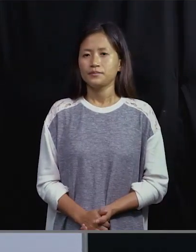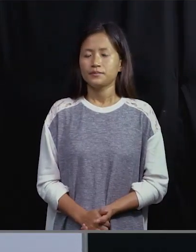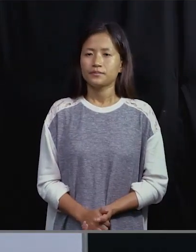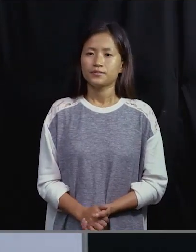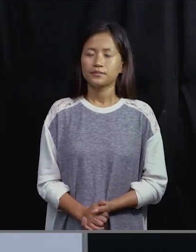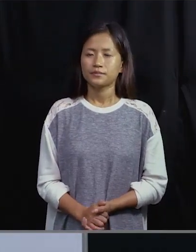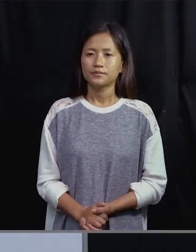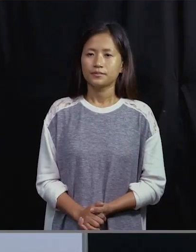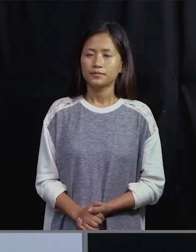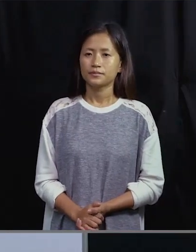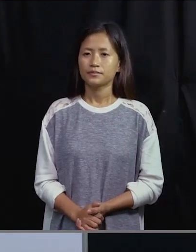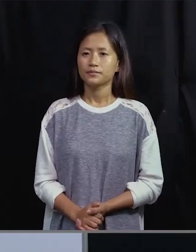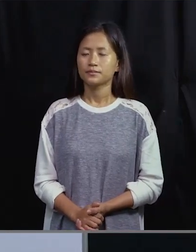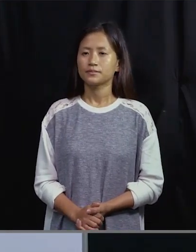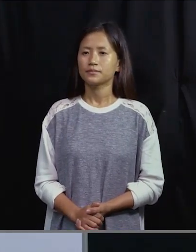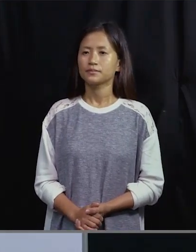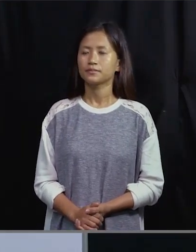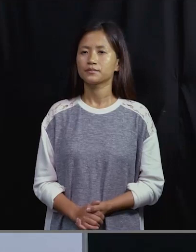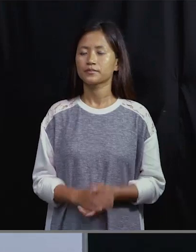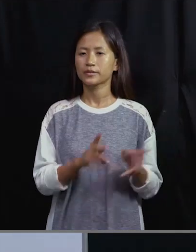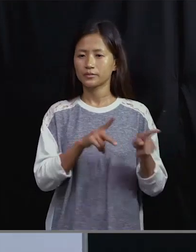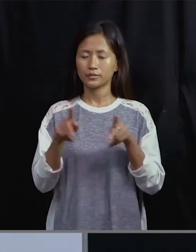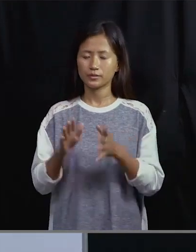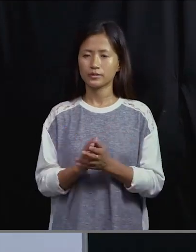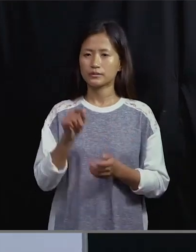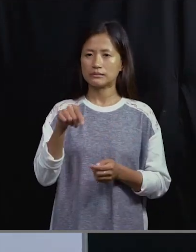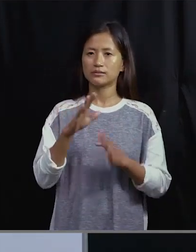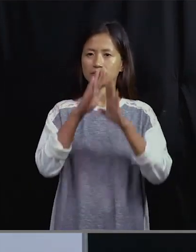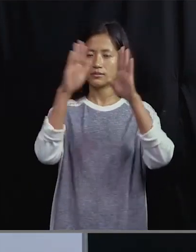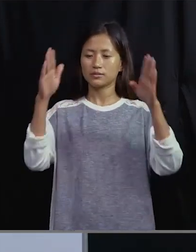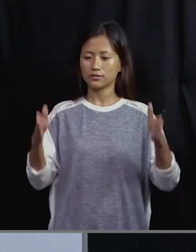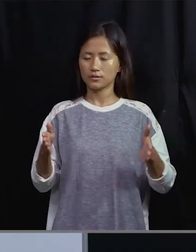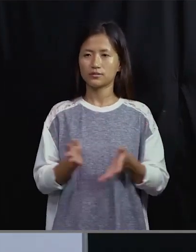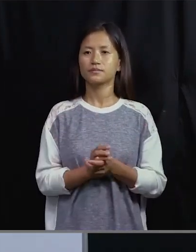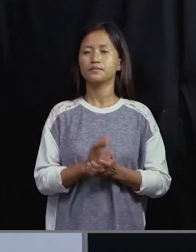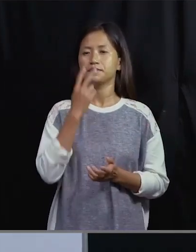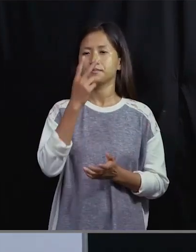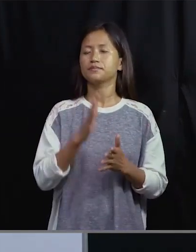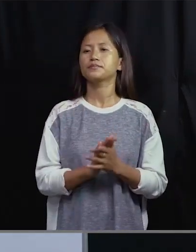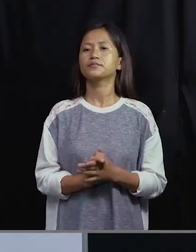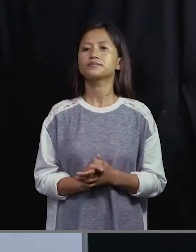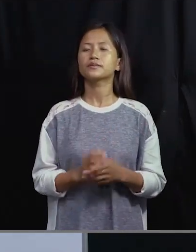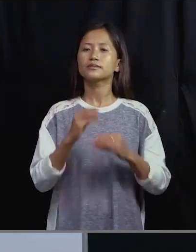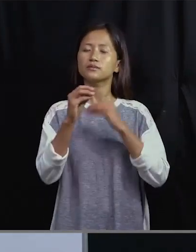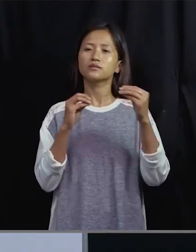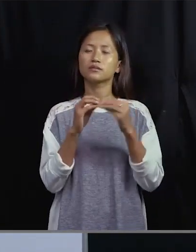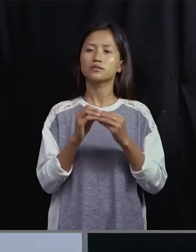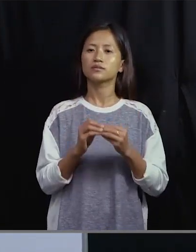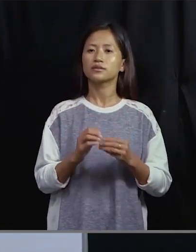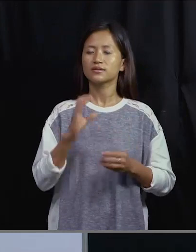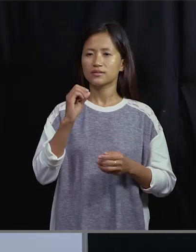So I have prepared this chart, okay. This chart is about